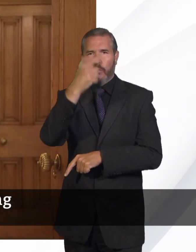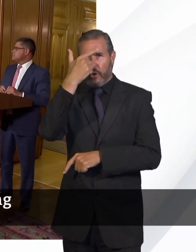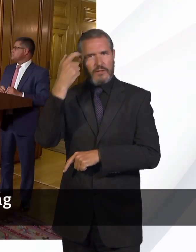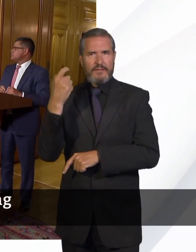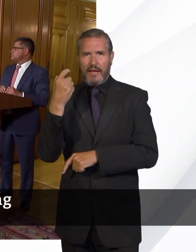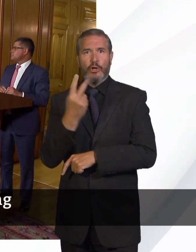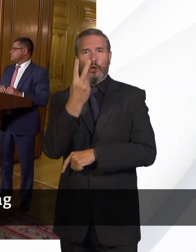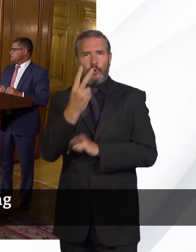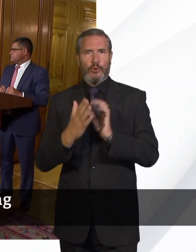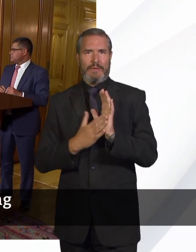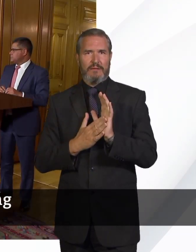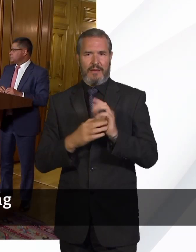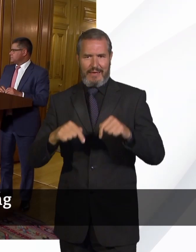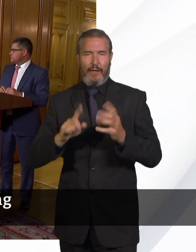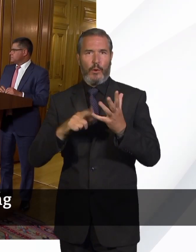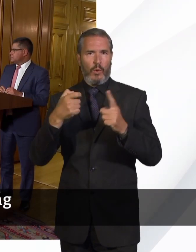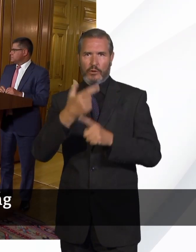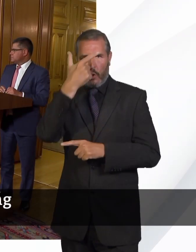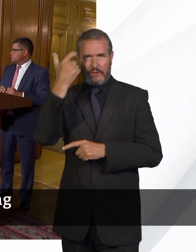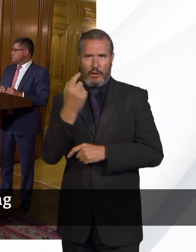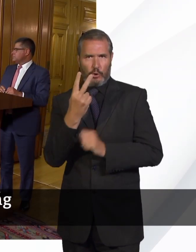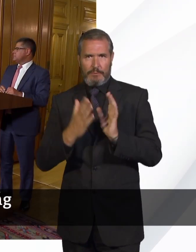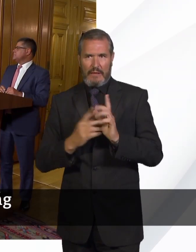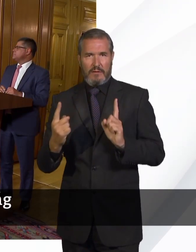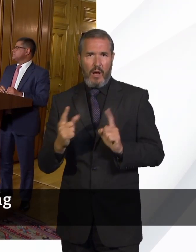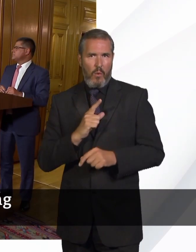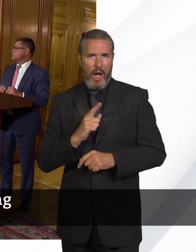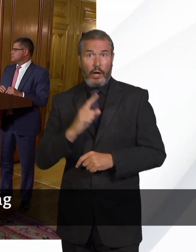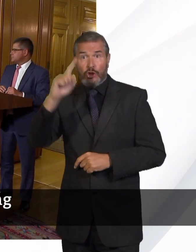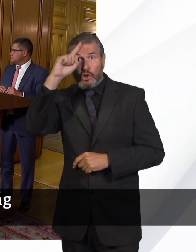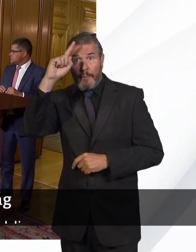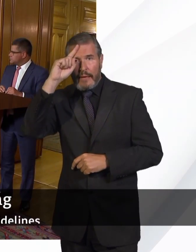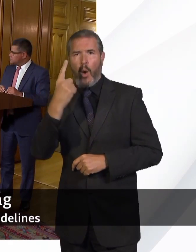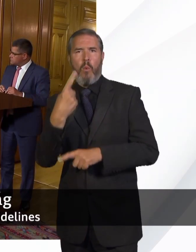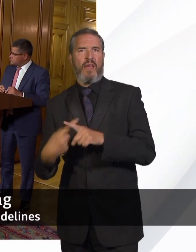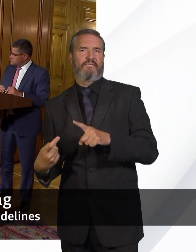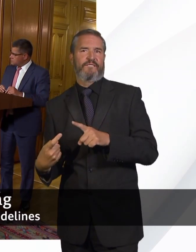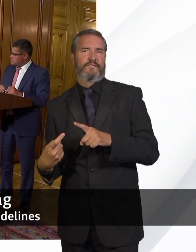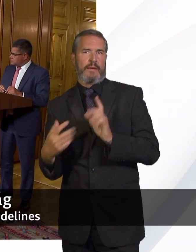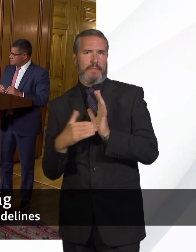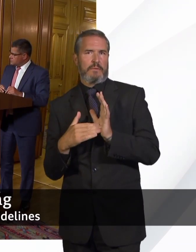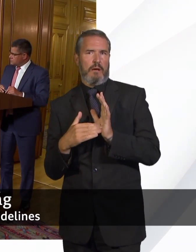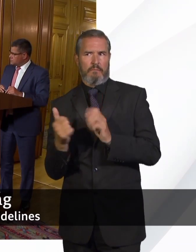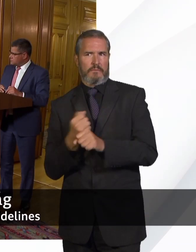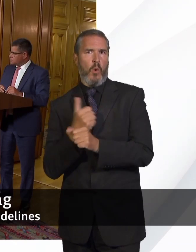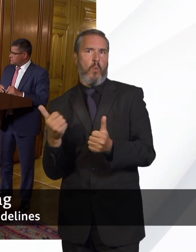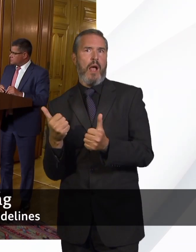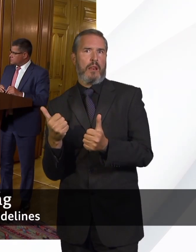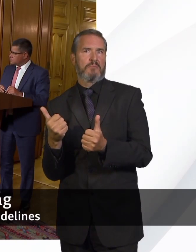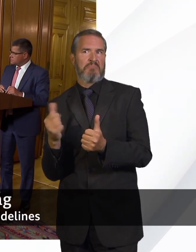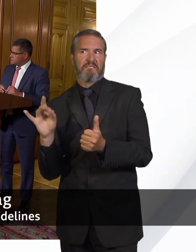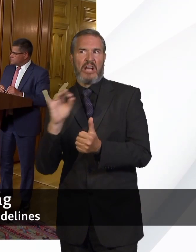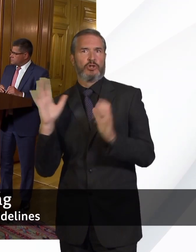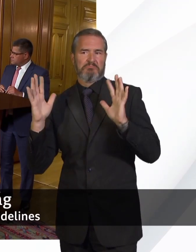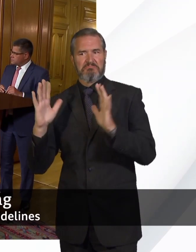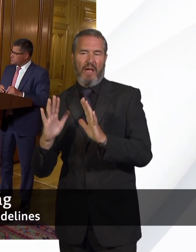of 2 metres in the UK. It's 1.5 metres in Germany, a country which has done rather well at getting on top